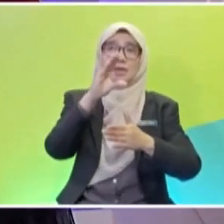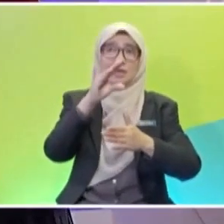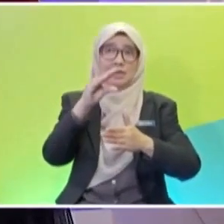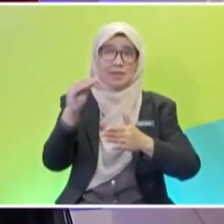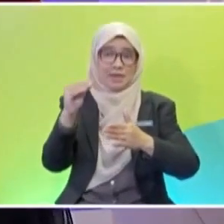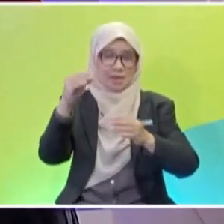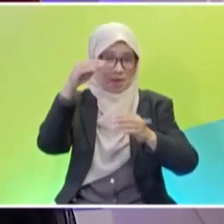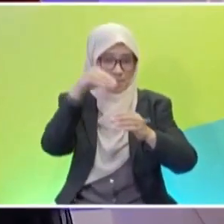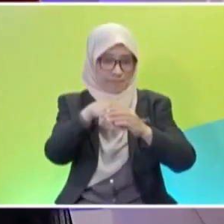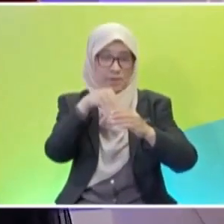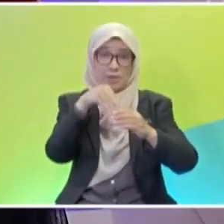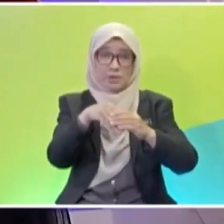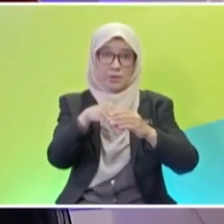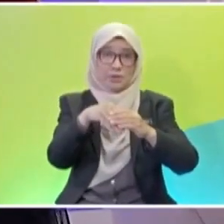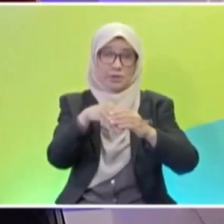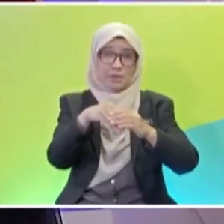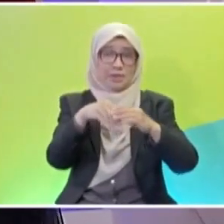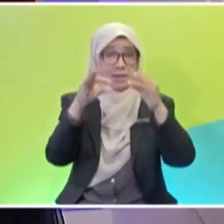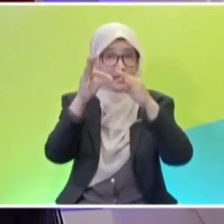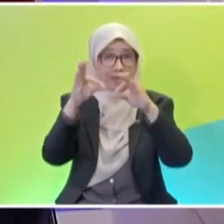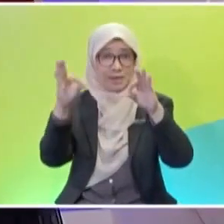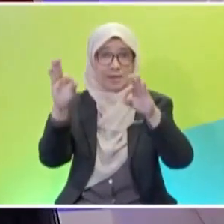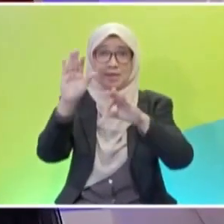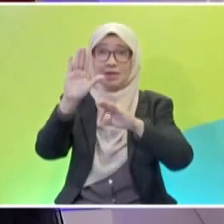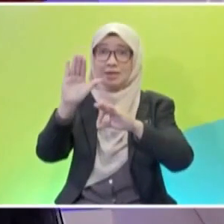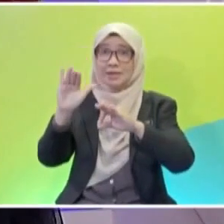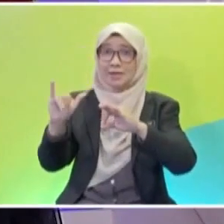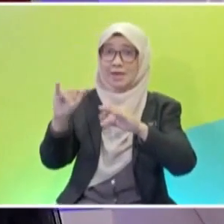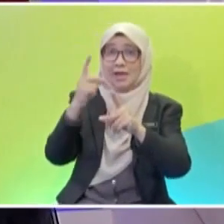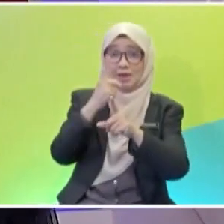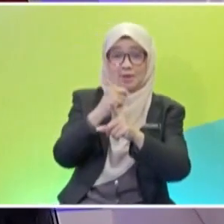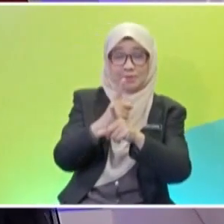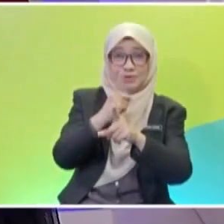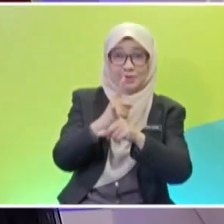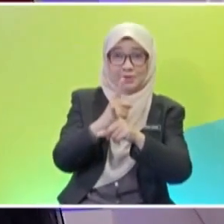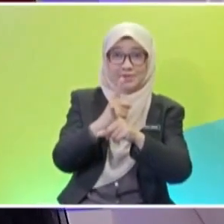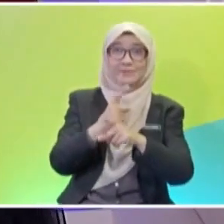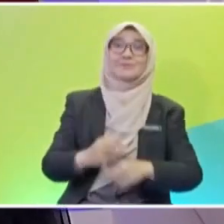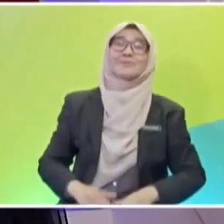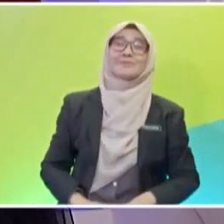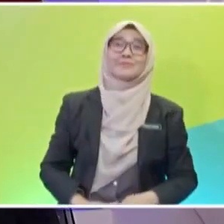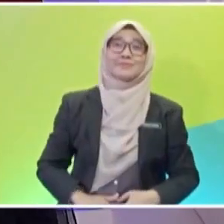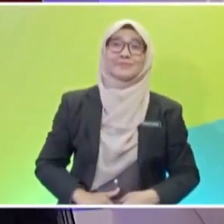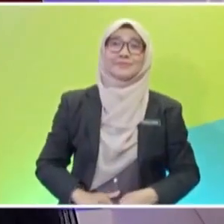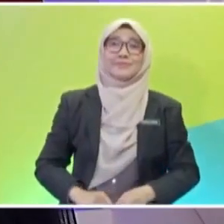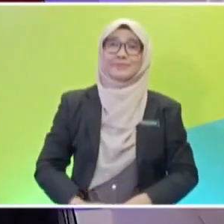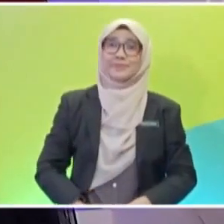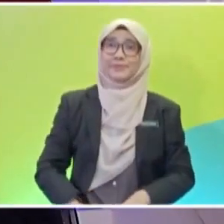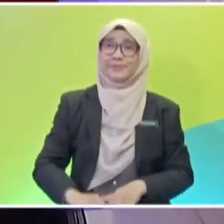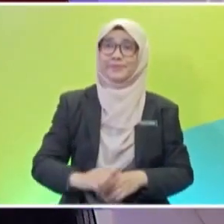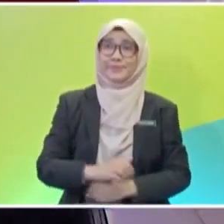text. Okay, I will talk a little bit more about gap text later at the end of our lesson in the last